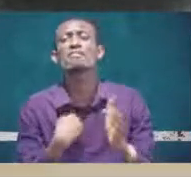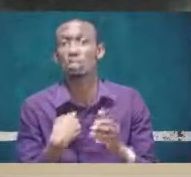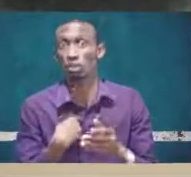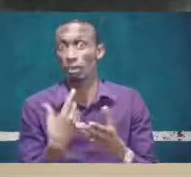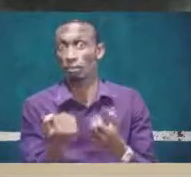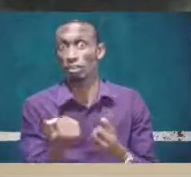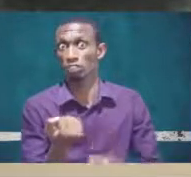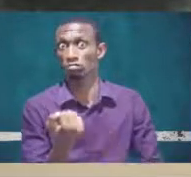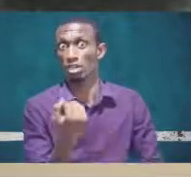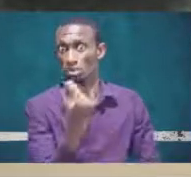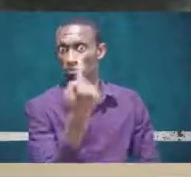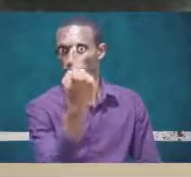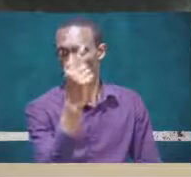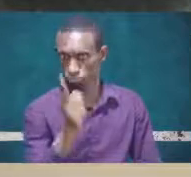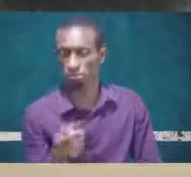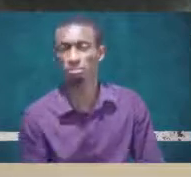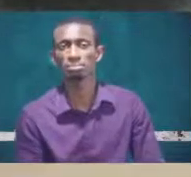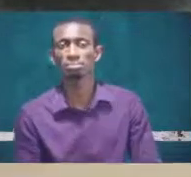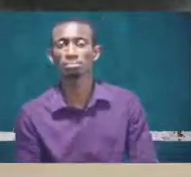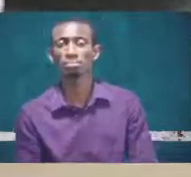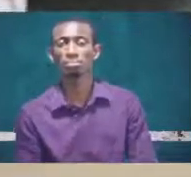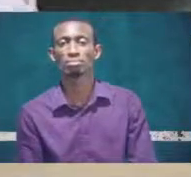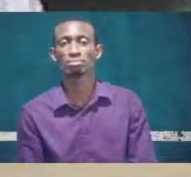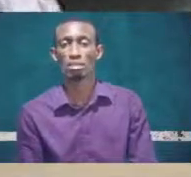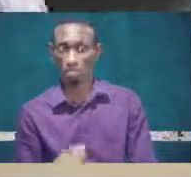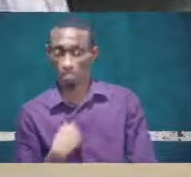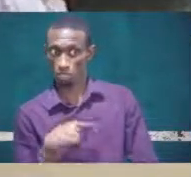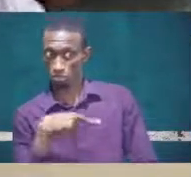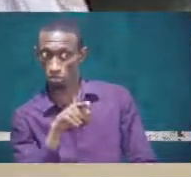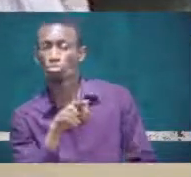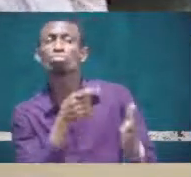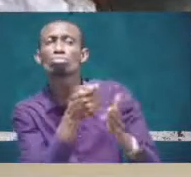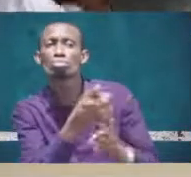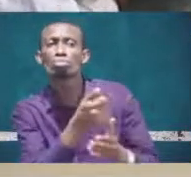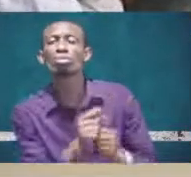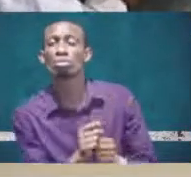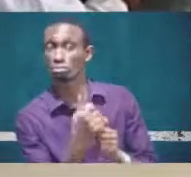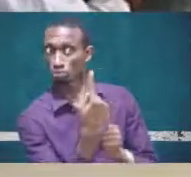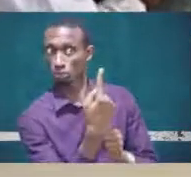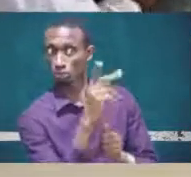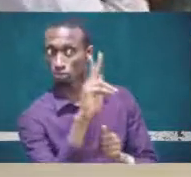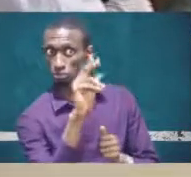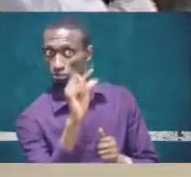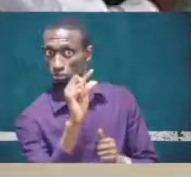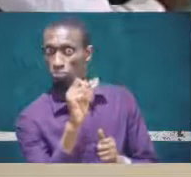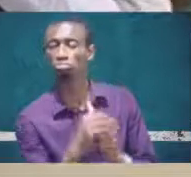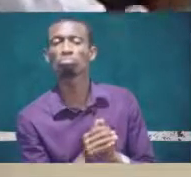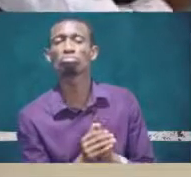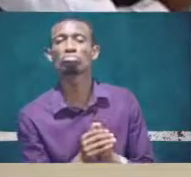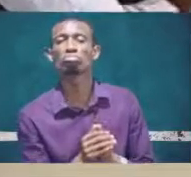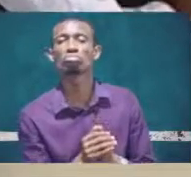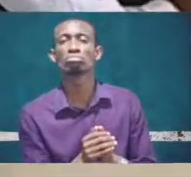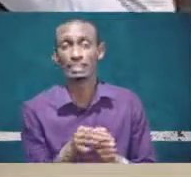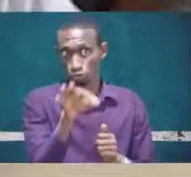note, a 1,000 note, and they are selling 1 kilogram of sugar, they are selling it 200